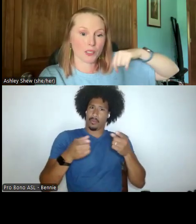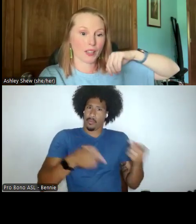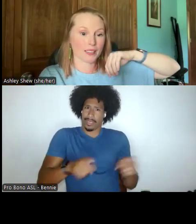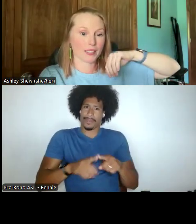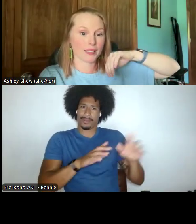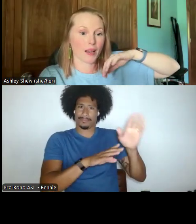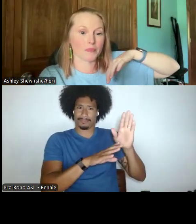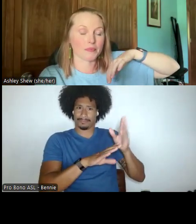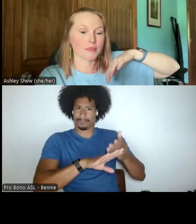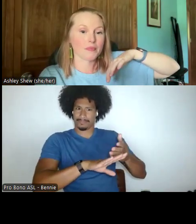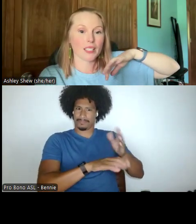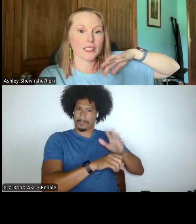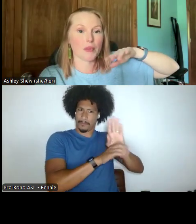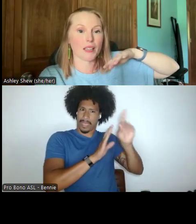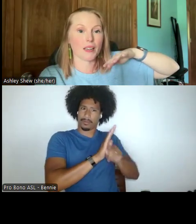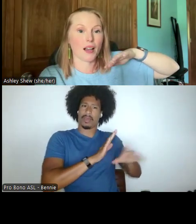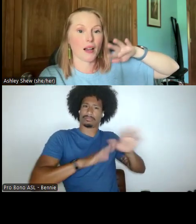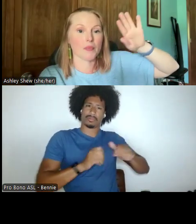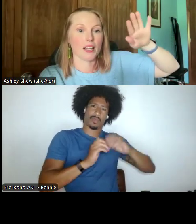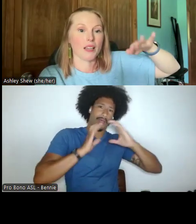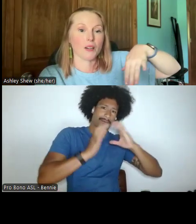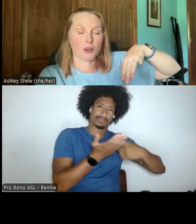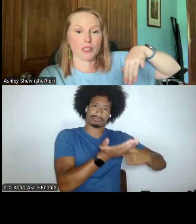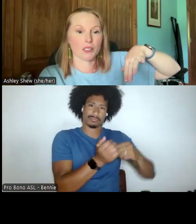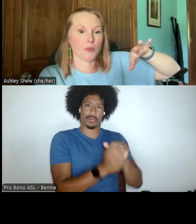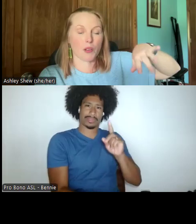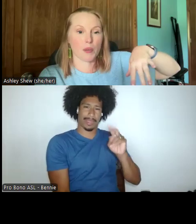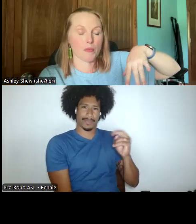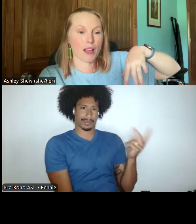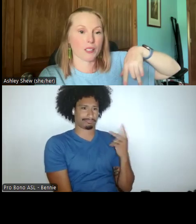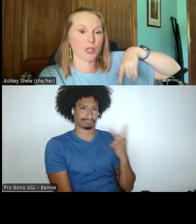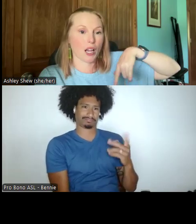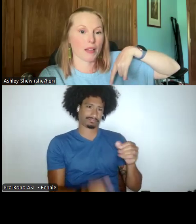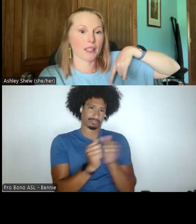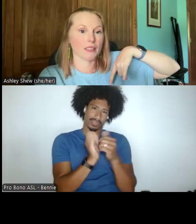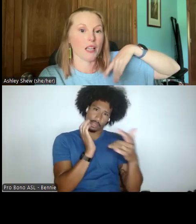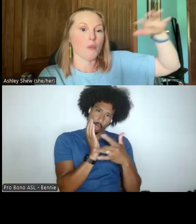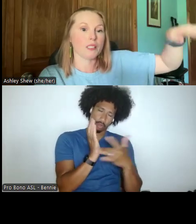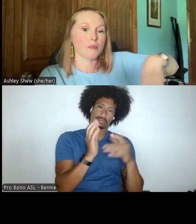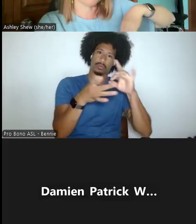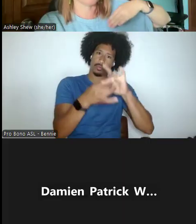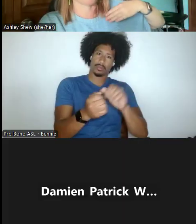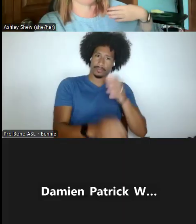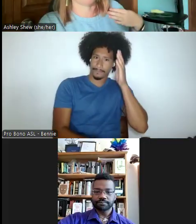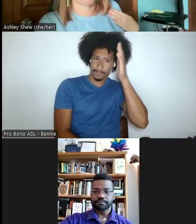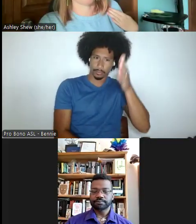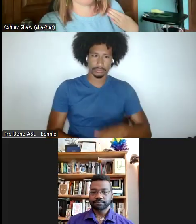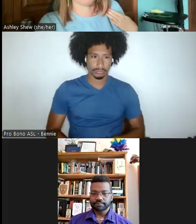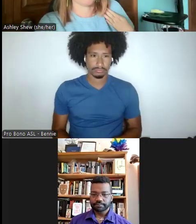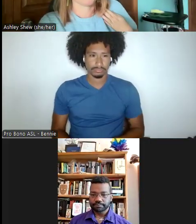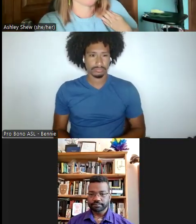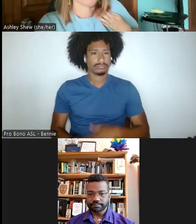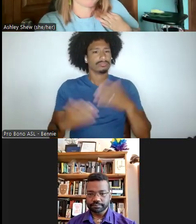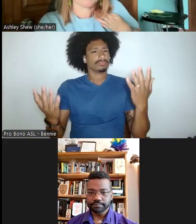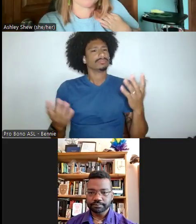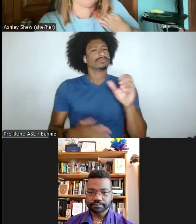cyborg concern cases, Damien, here are the questions we want you to keep in mind as we talk about these. What does it mean to be dependent on